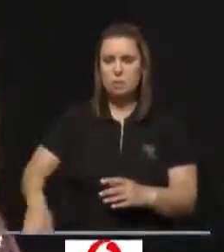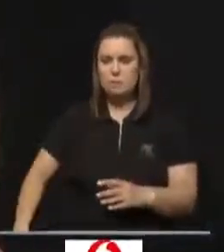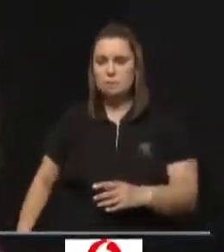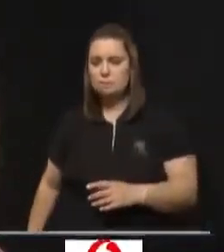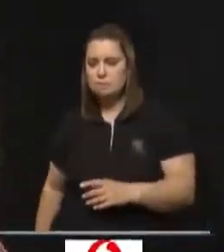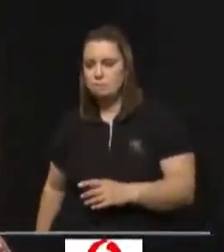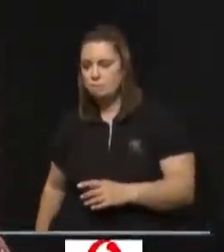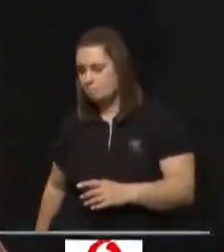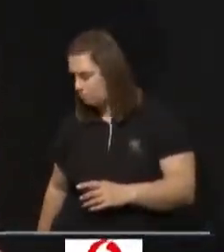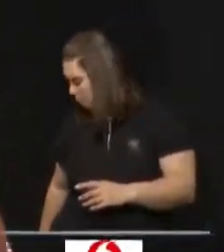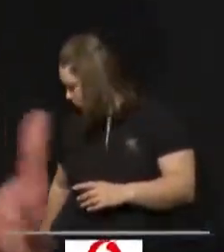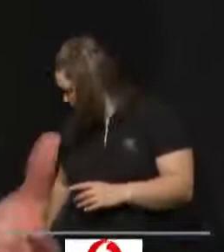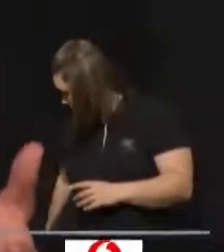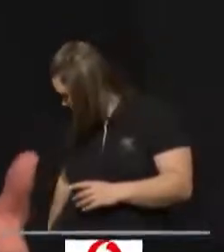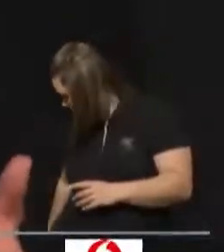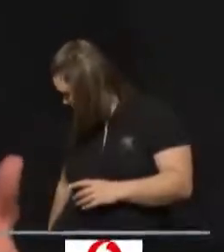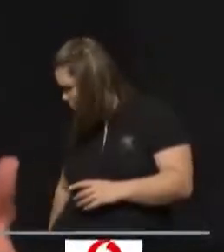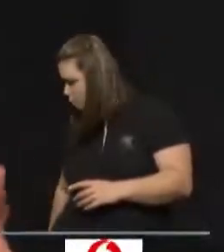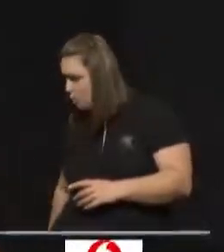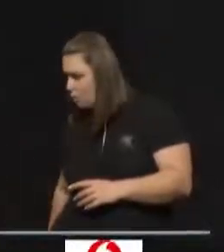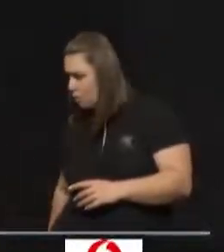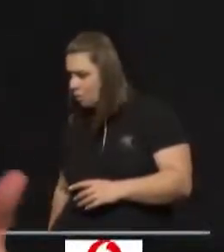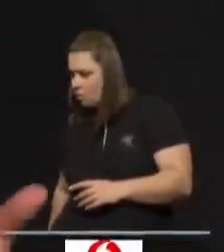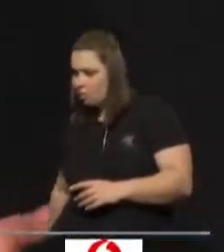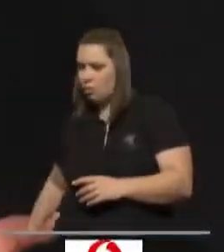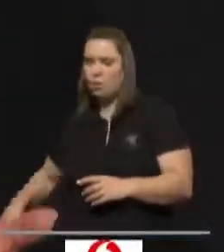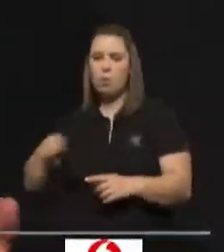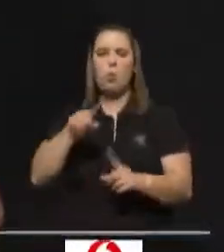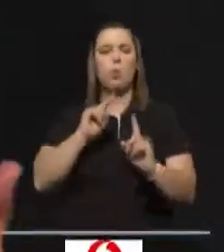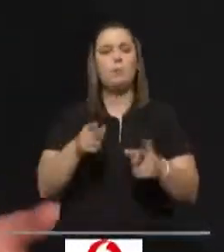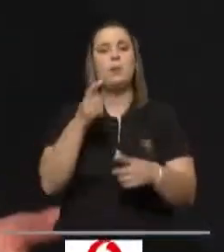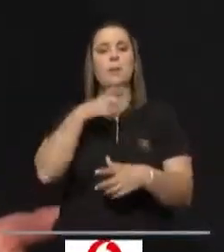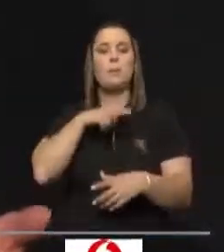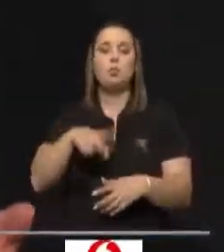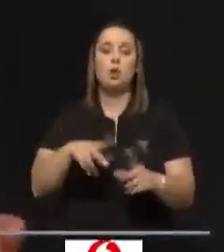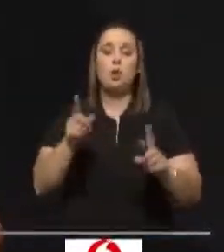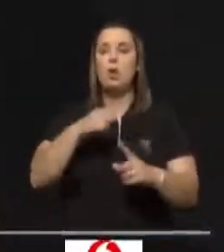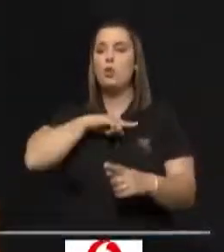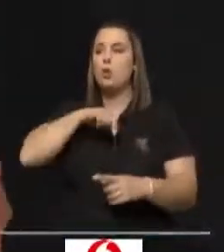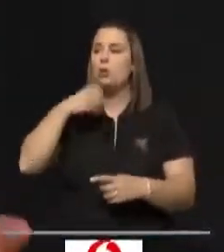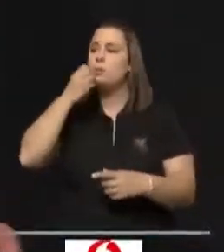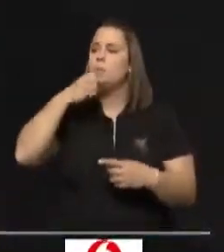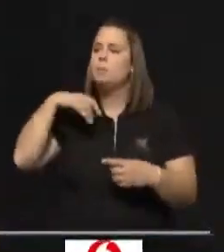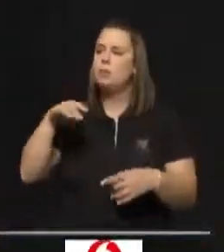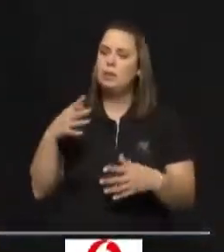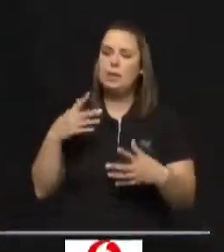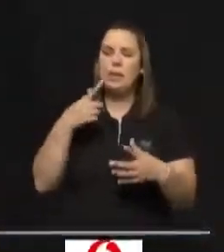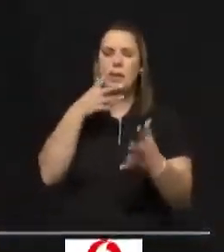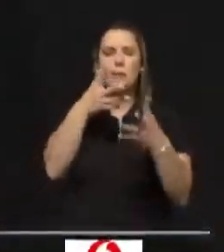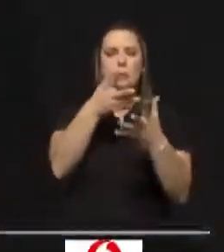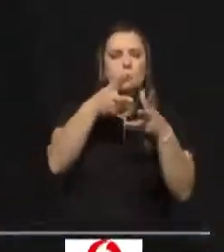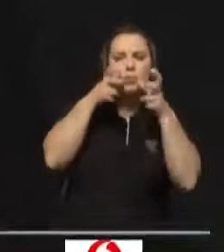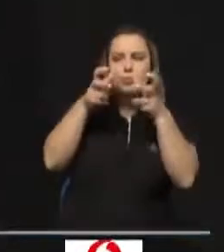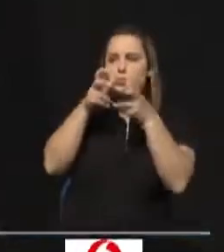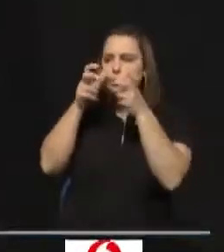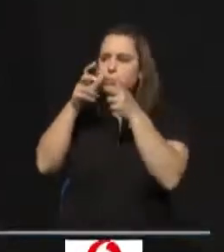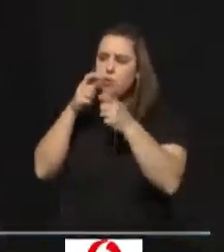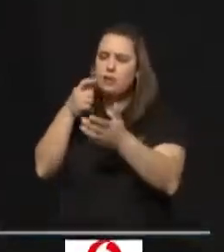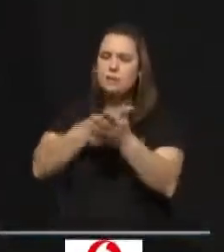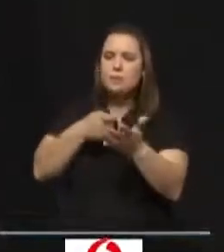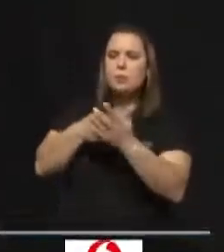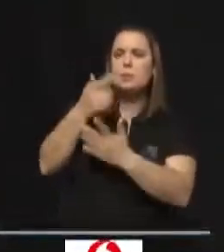5G technologies. So instead of starting in Portugal, they're going to start in other geographies. And so we're losing the